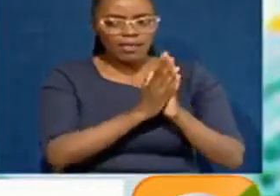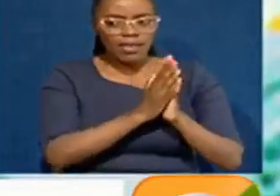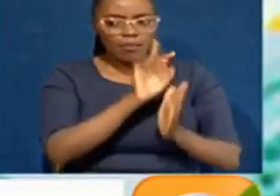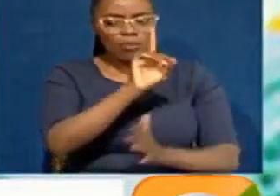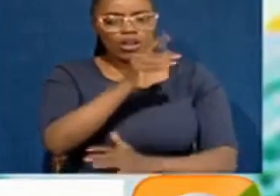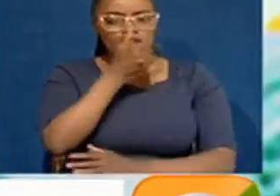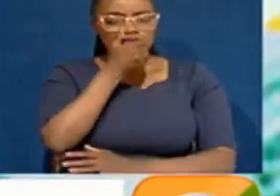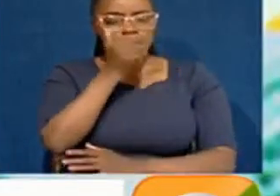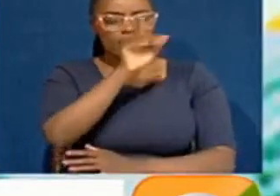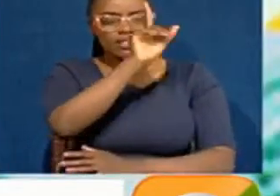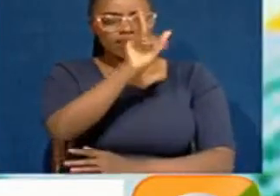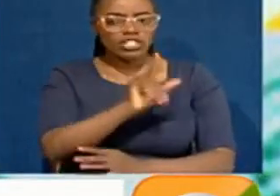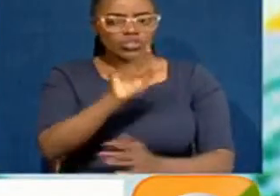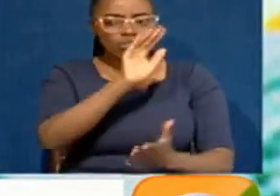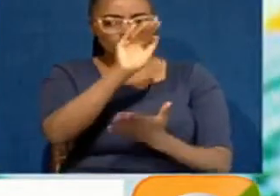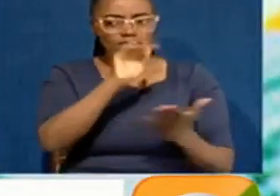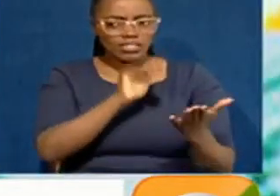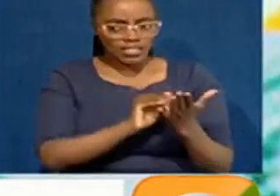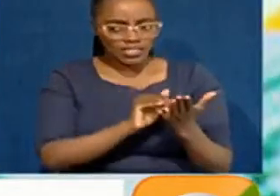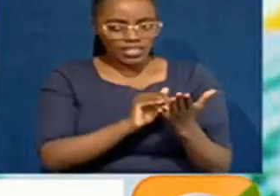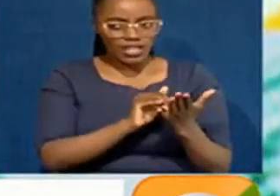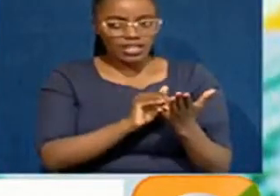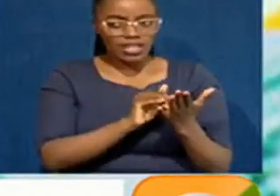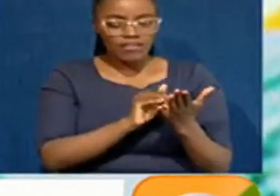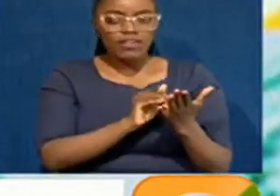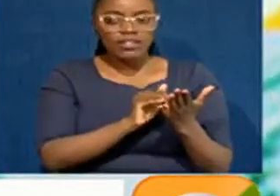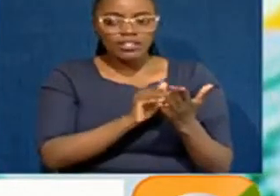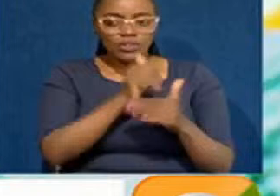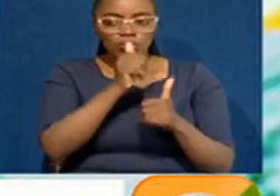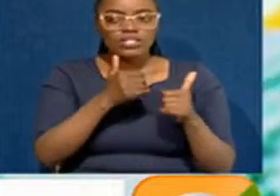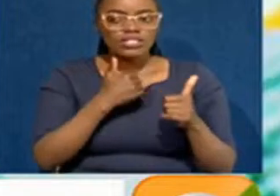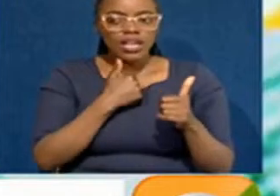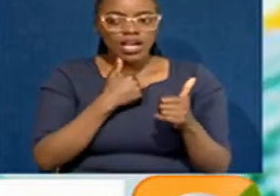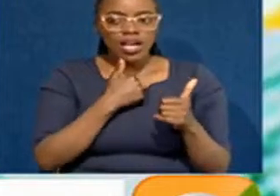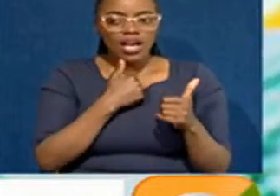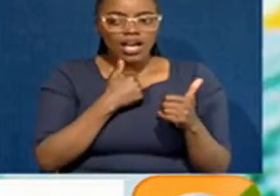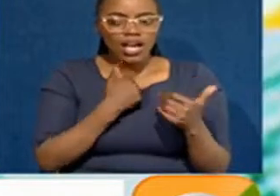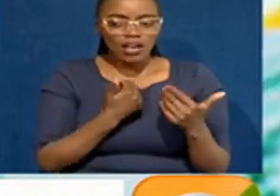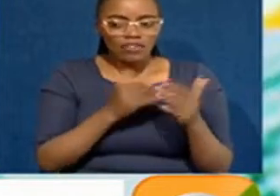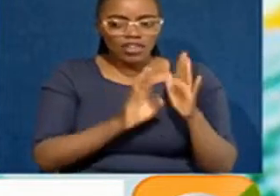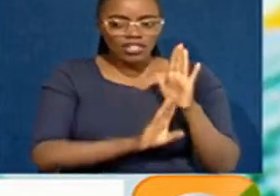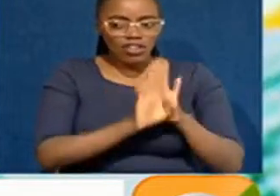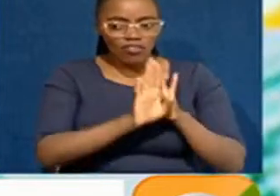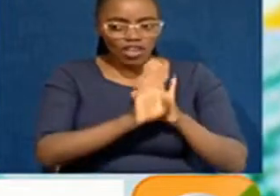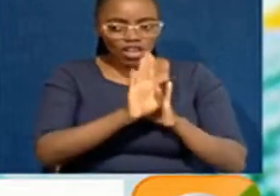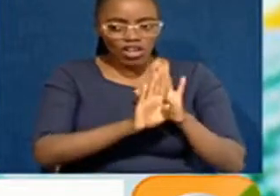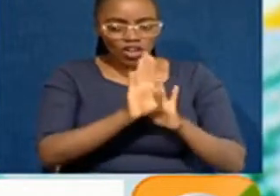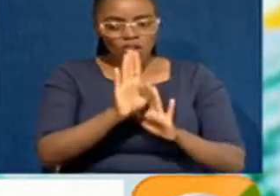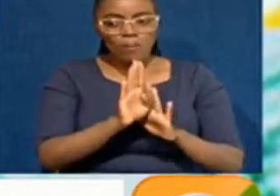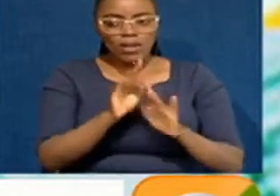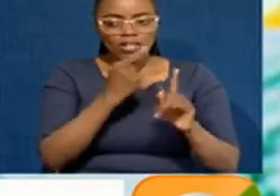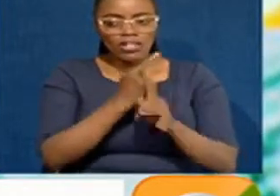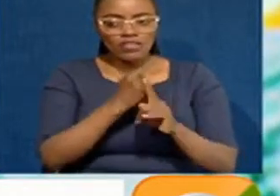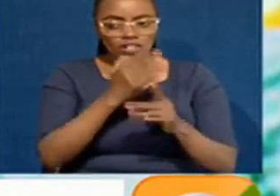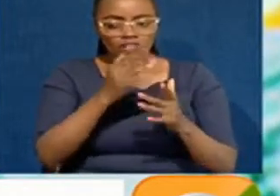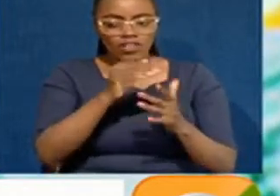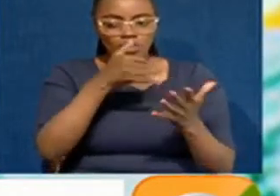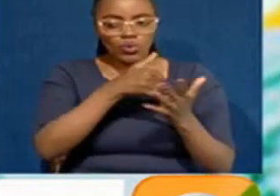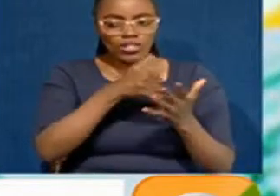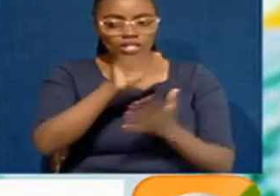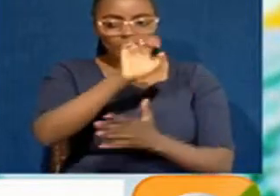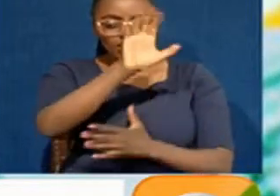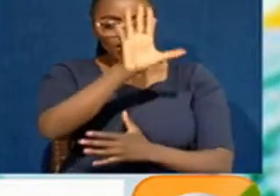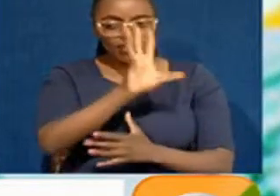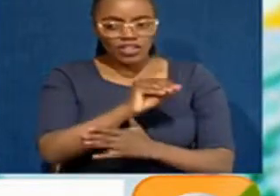best regional centers in climate services. Along this line, actually, we have developed quite a number of tools, including the East African Hazard